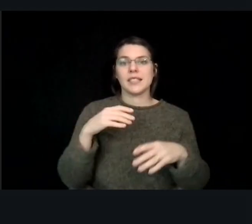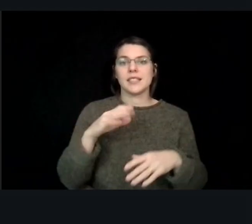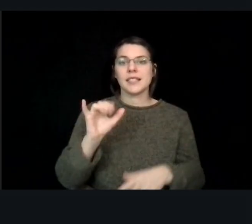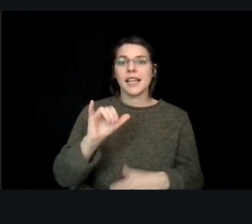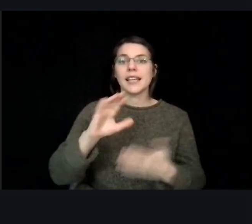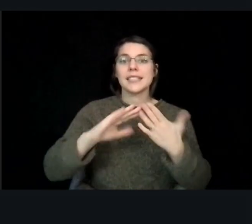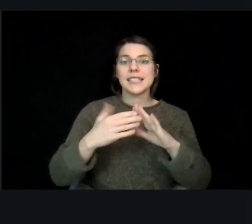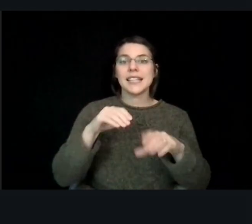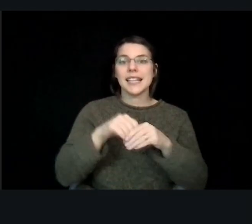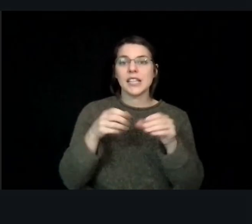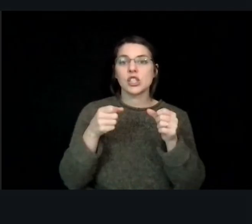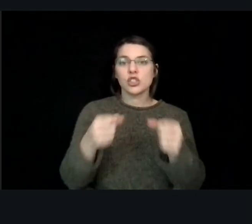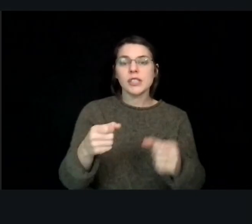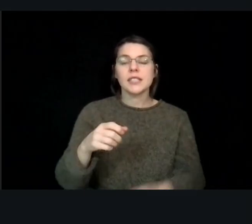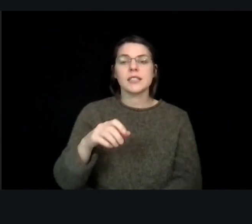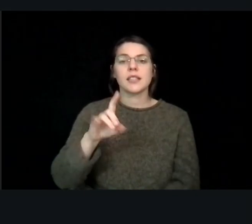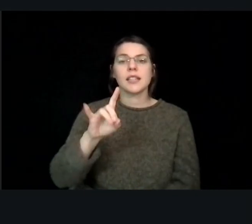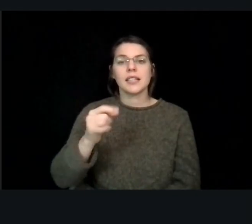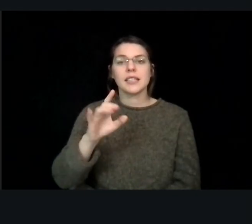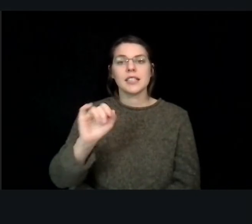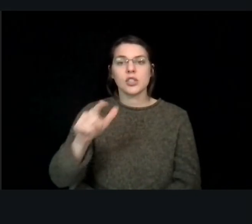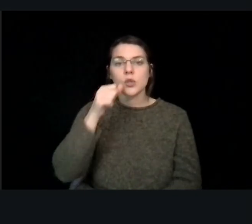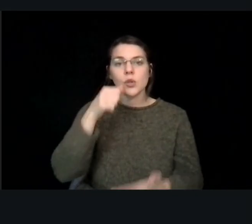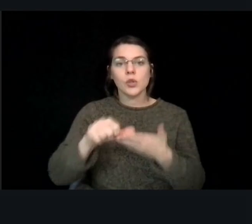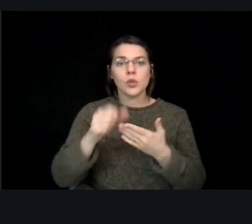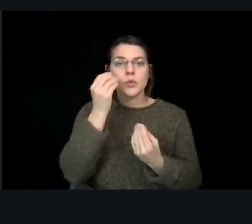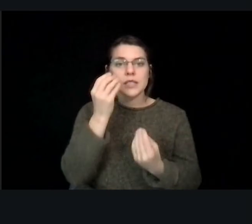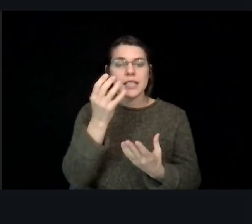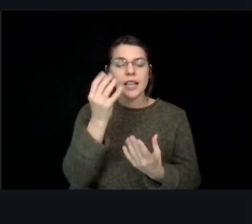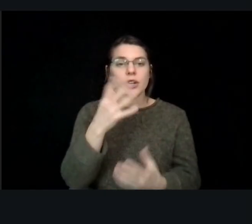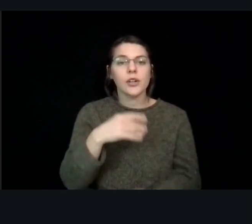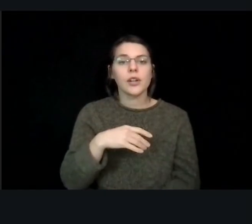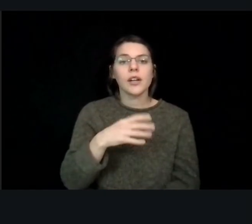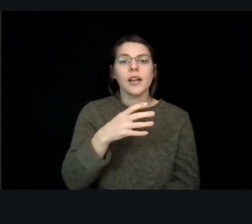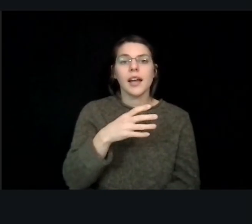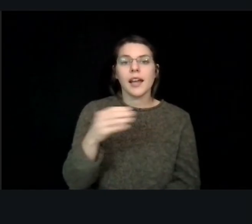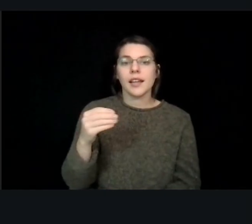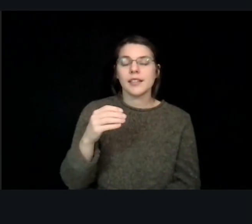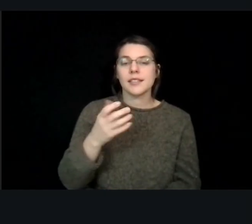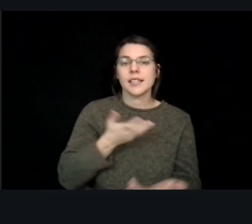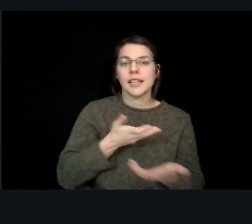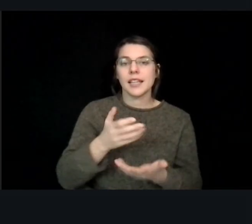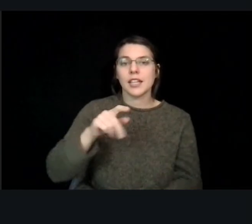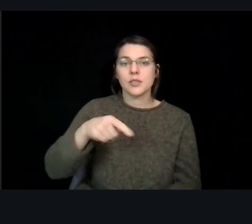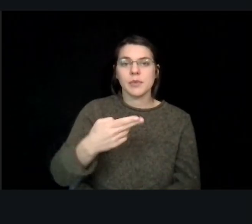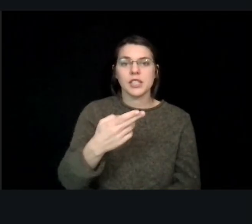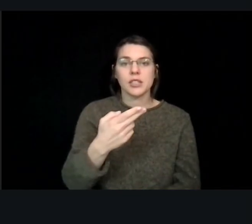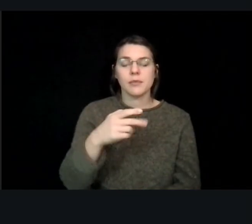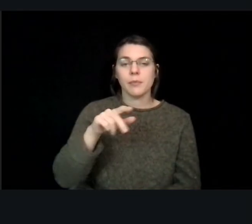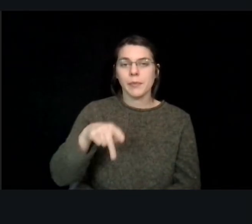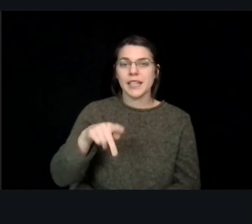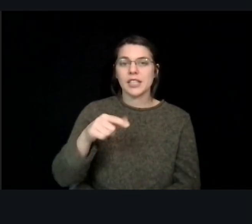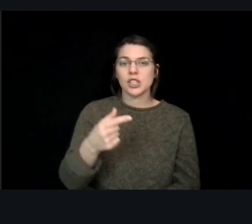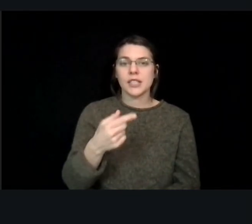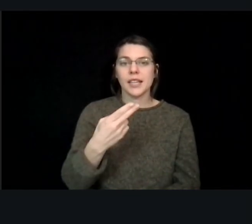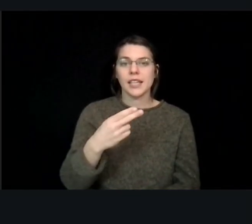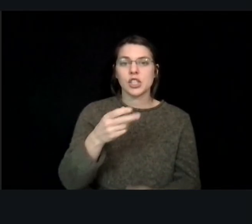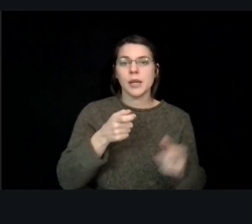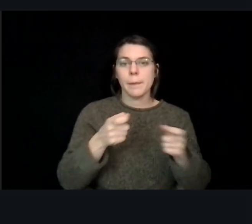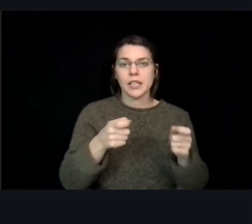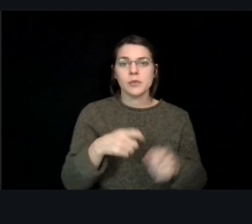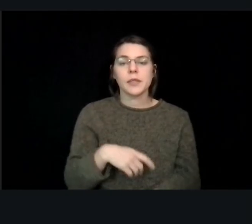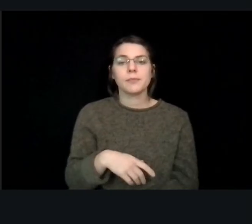management. The Office of Business Diversity staffs and manages our Equal Opportunity Review Commission. They do